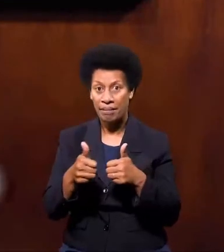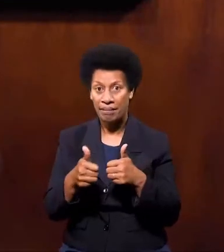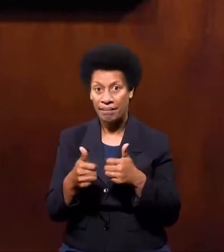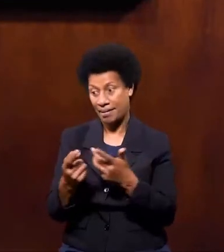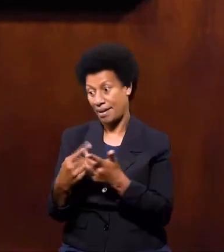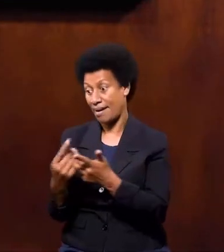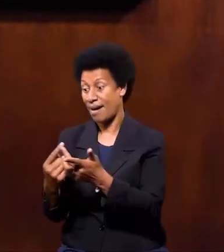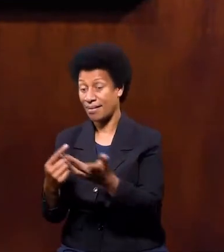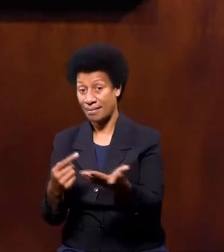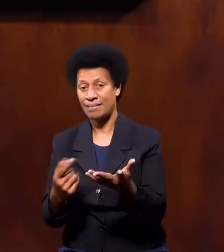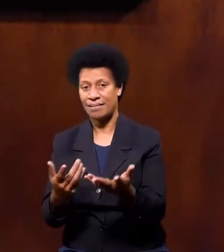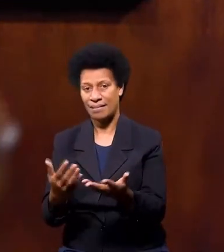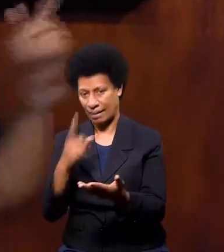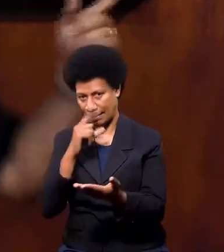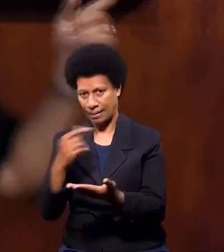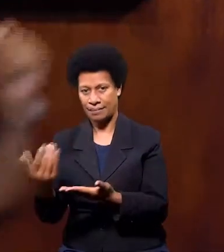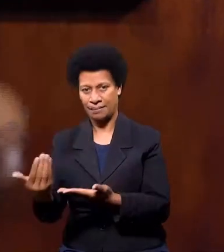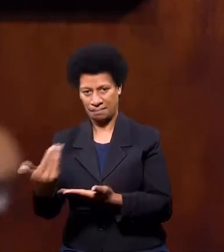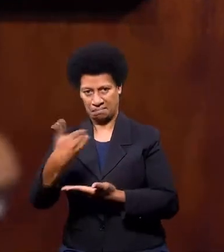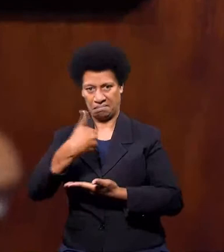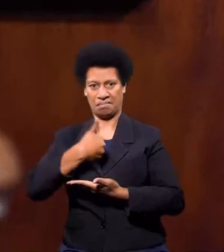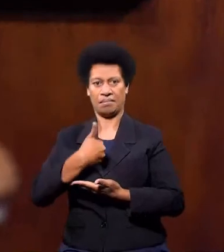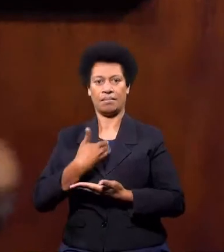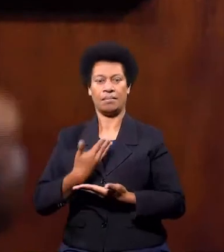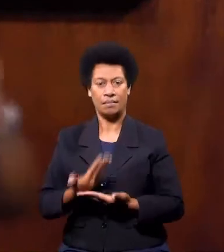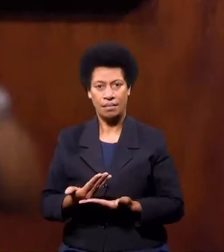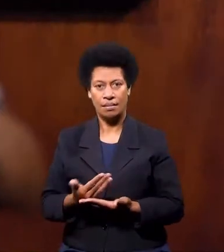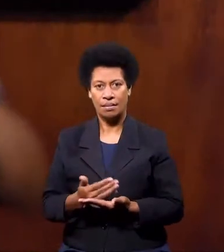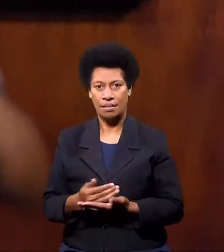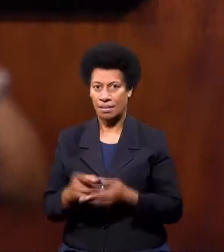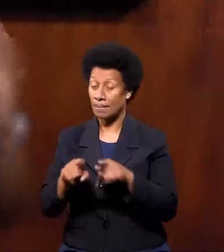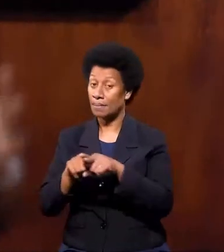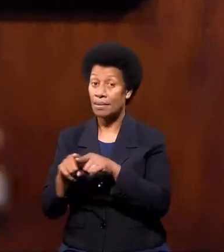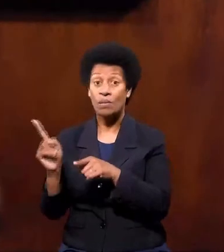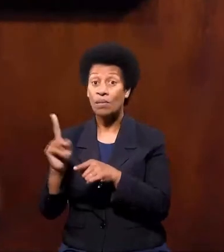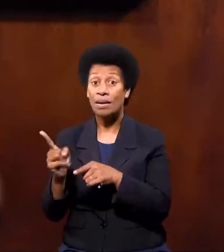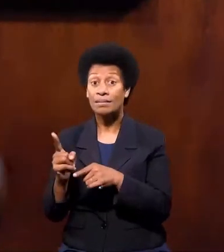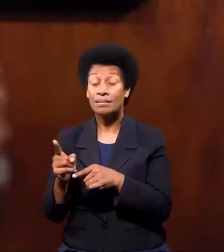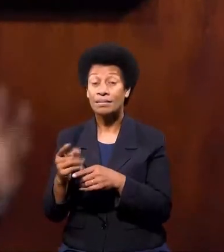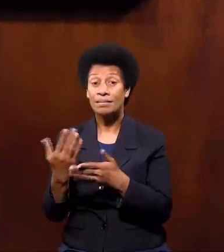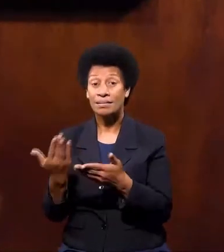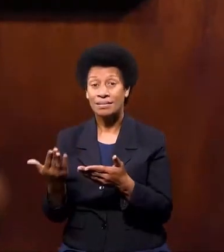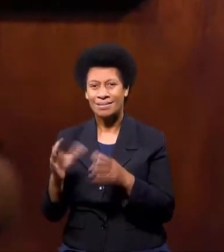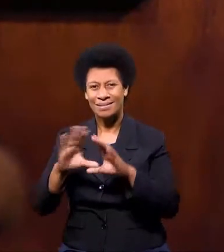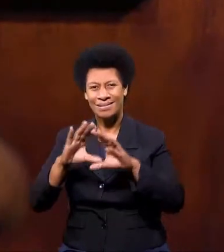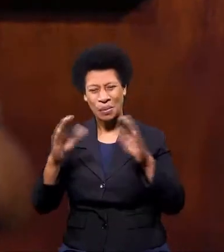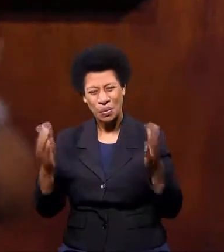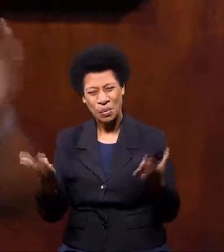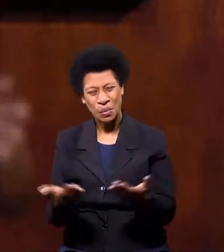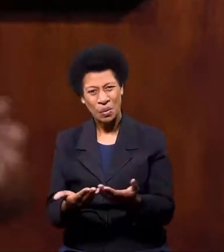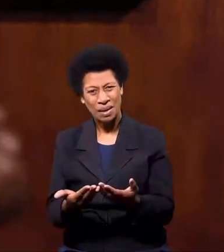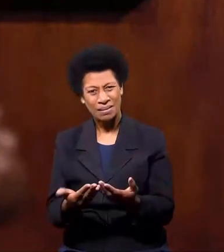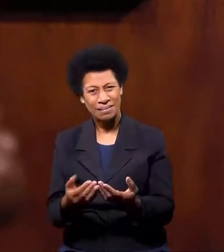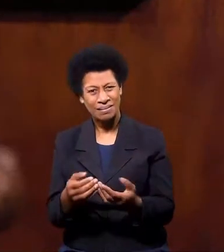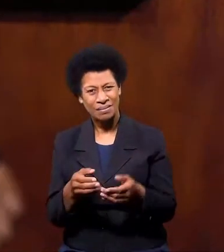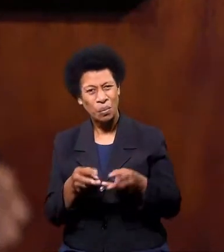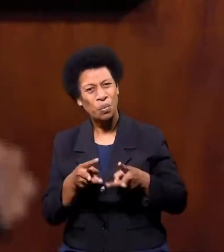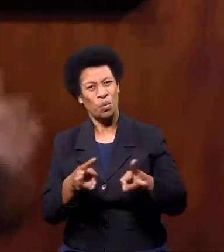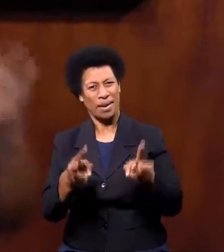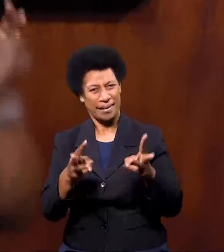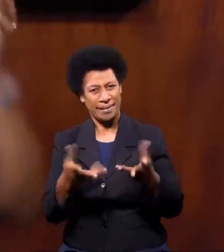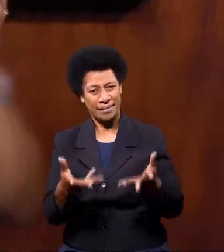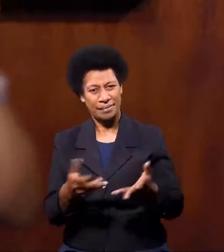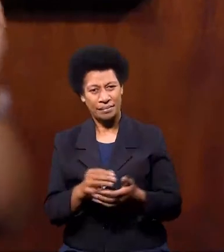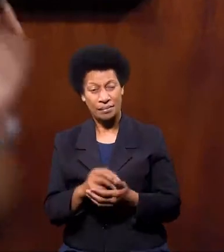will be directed to you, which is opposed by the principle, life principle, that the world is advocating. Mm-hmm. You